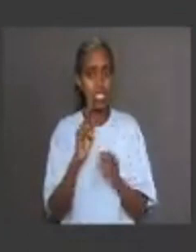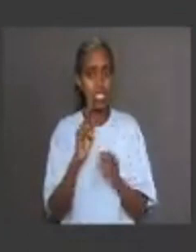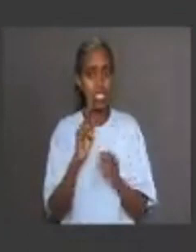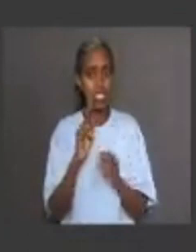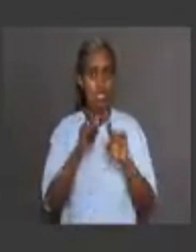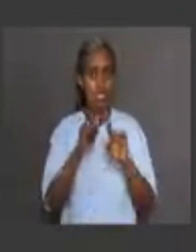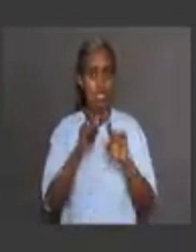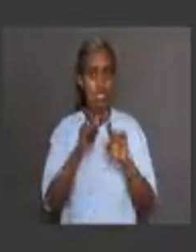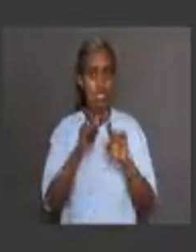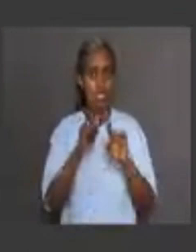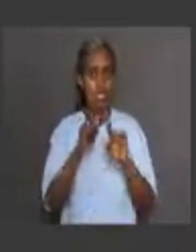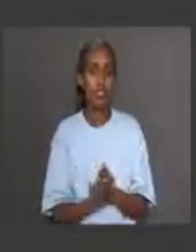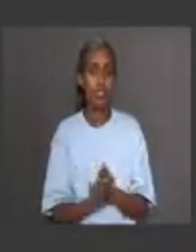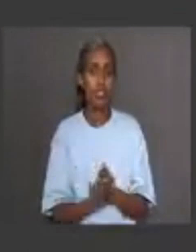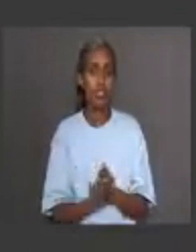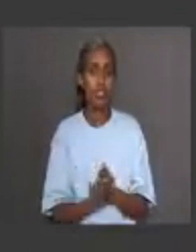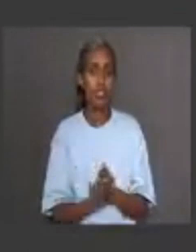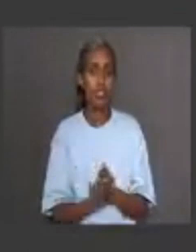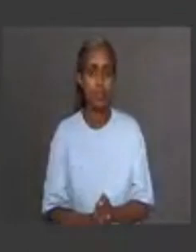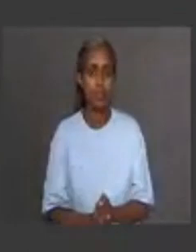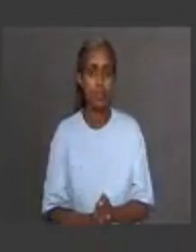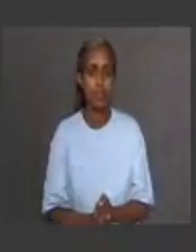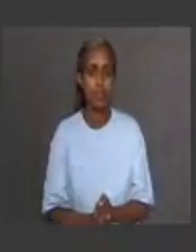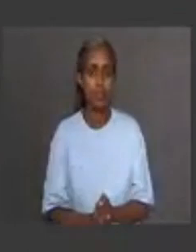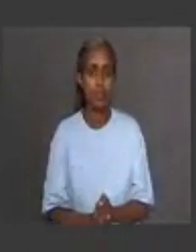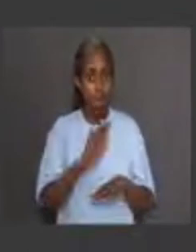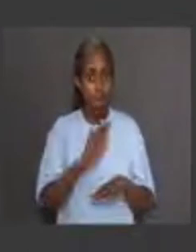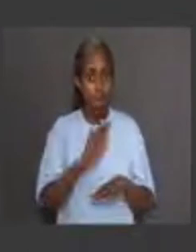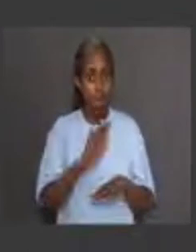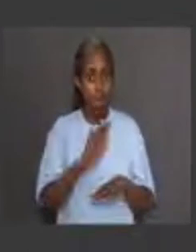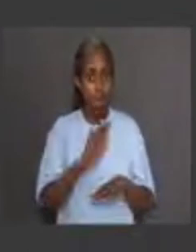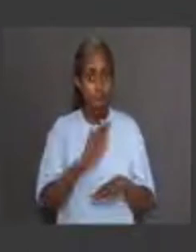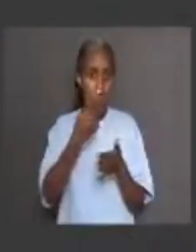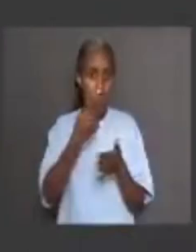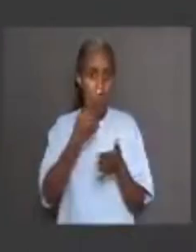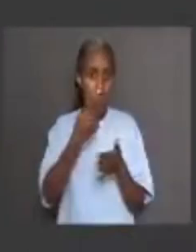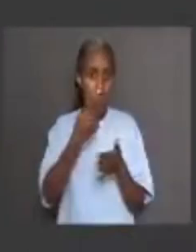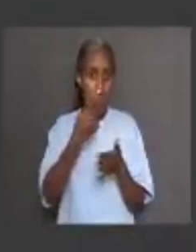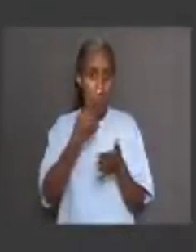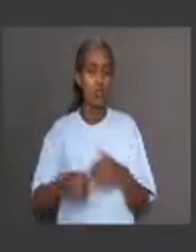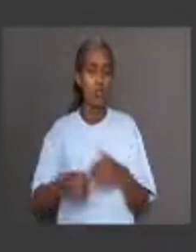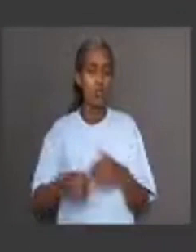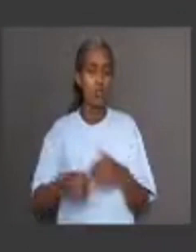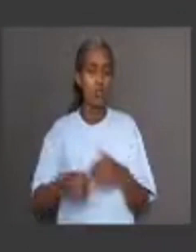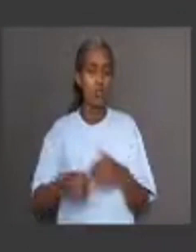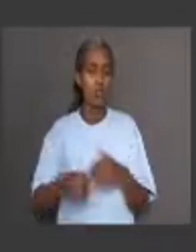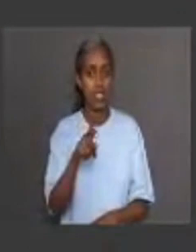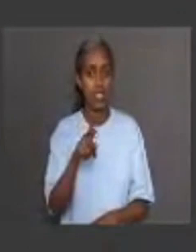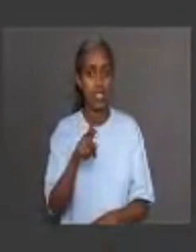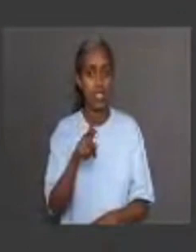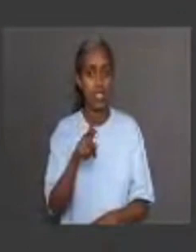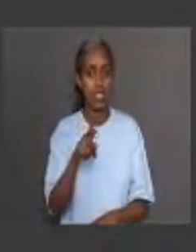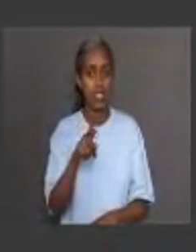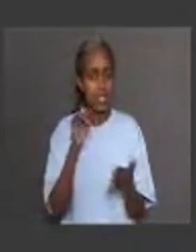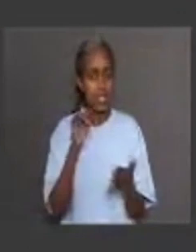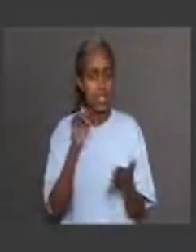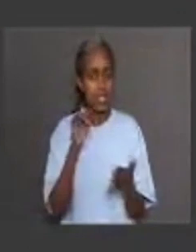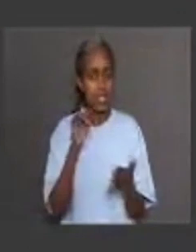of x for all values of x that are in the